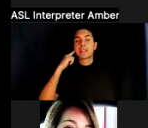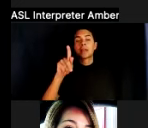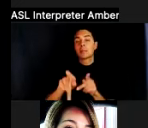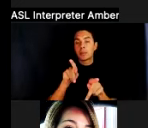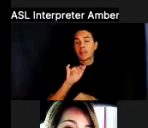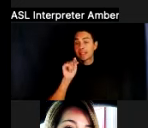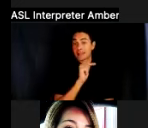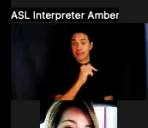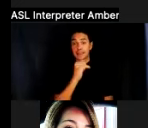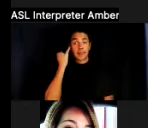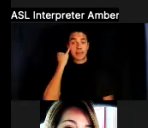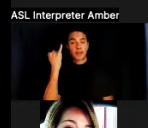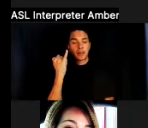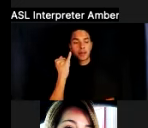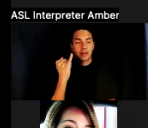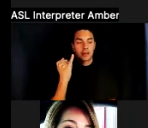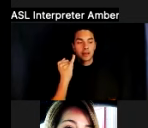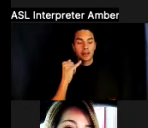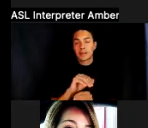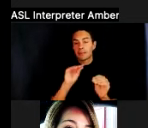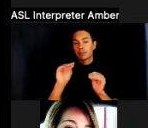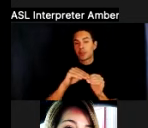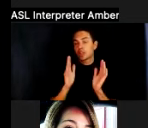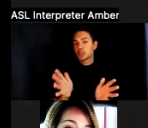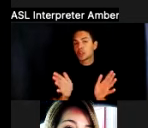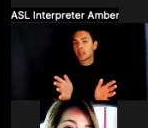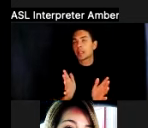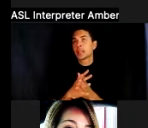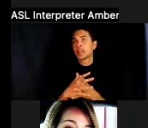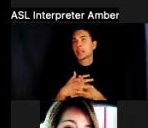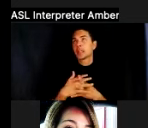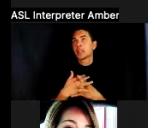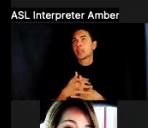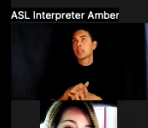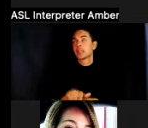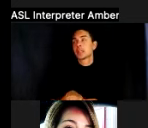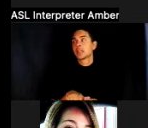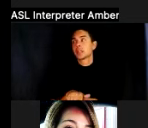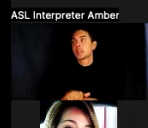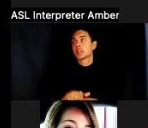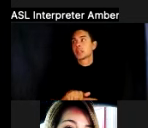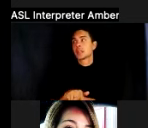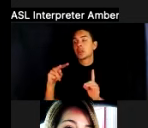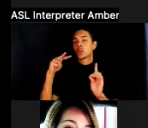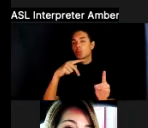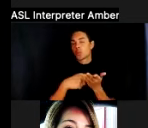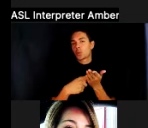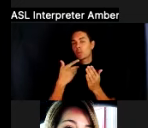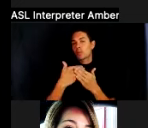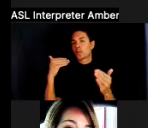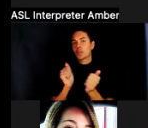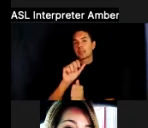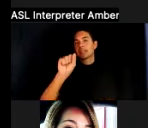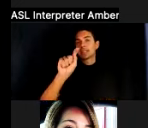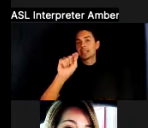idea that's like kind of being put out in the chat, right? Of like, like what we talked about before with like stigmas, right?